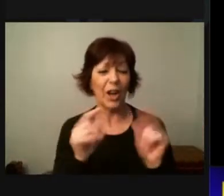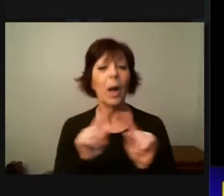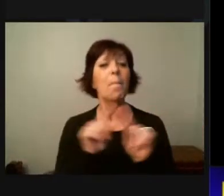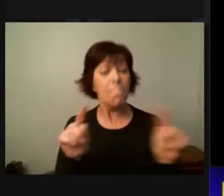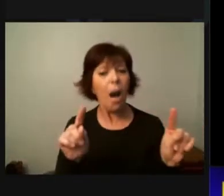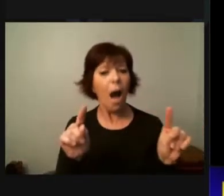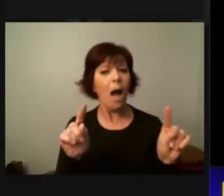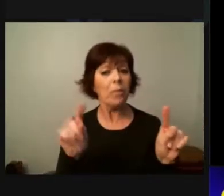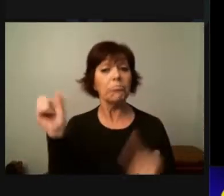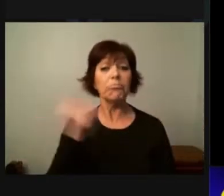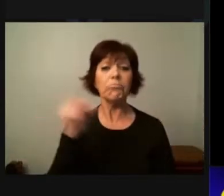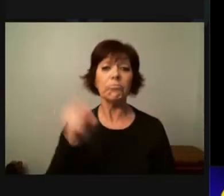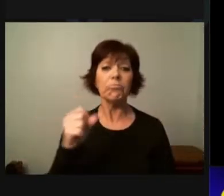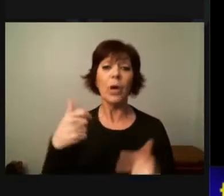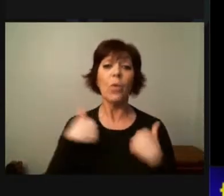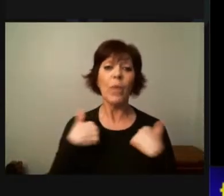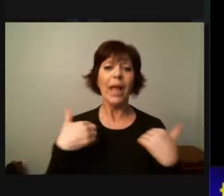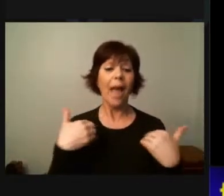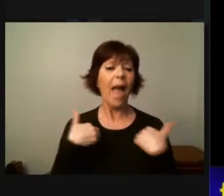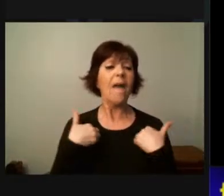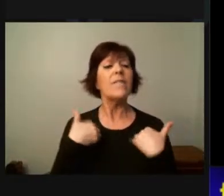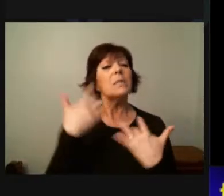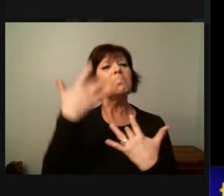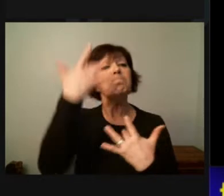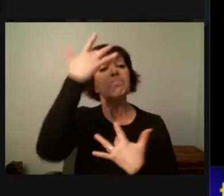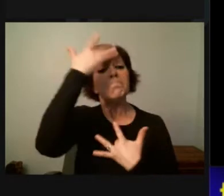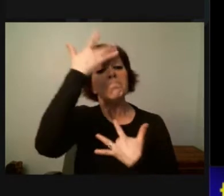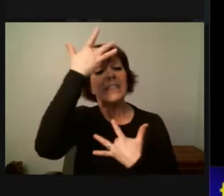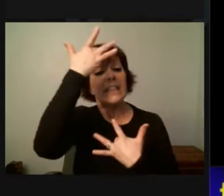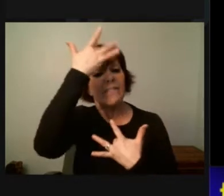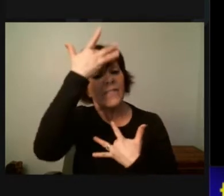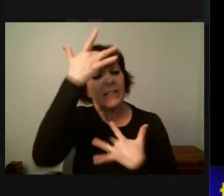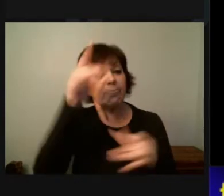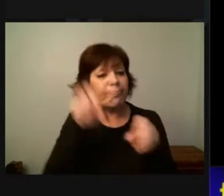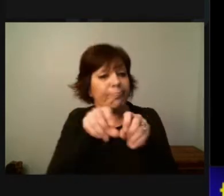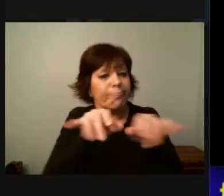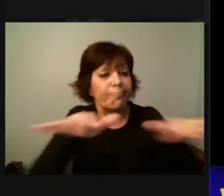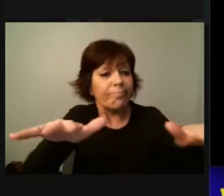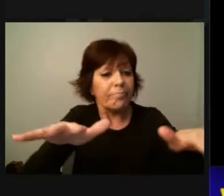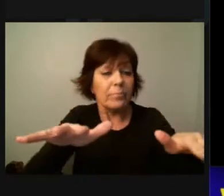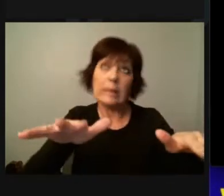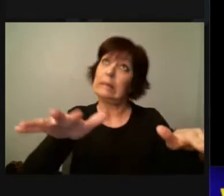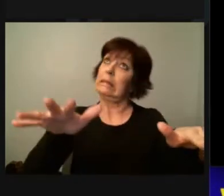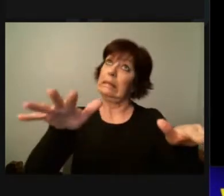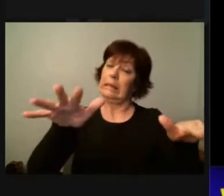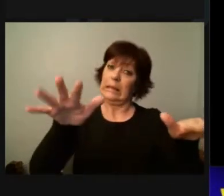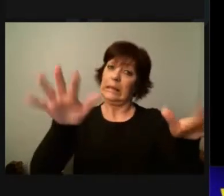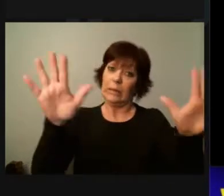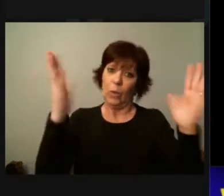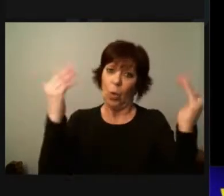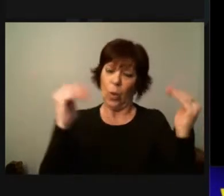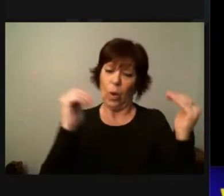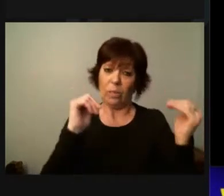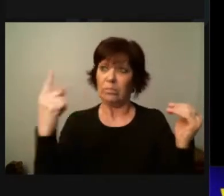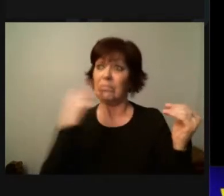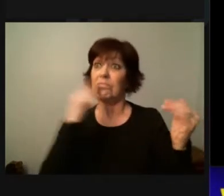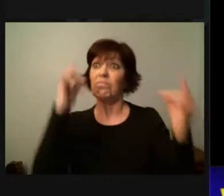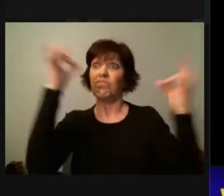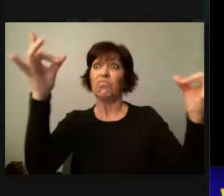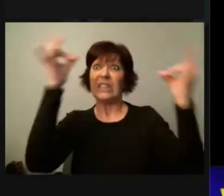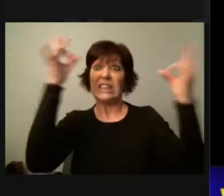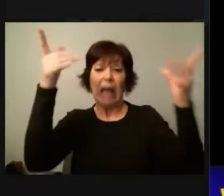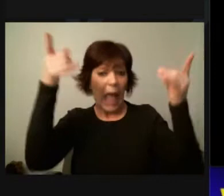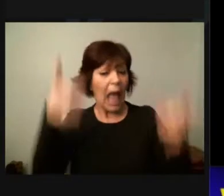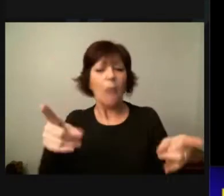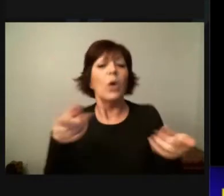do have infectious outbreaks from time to time, and God forbid, an act of terrorism. Obviously